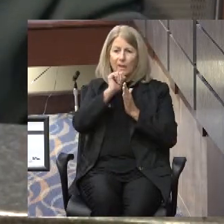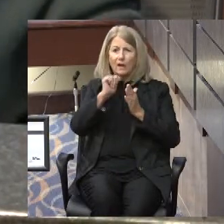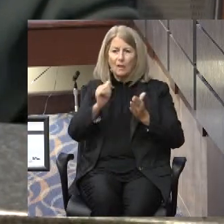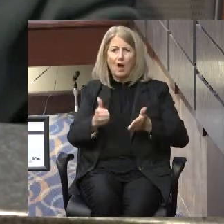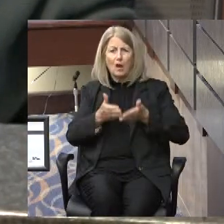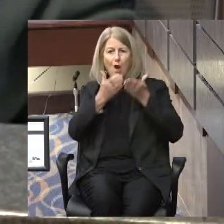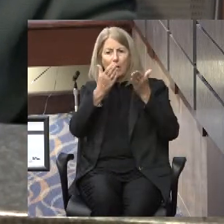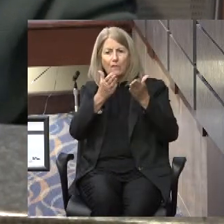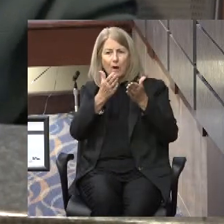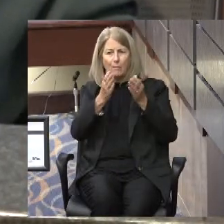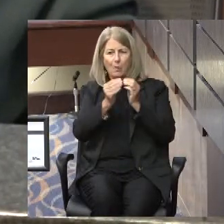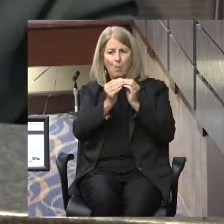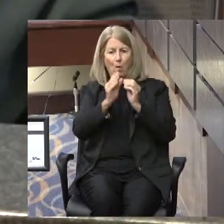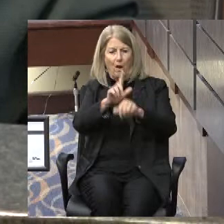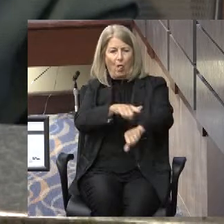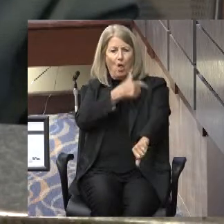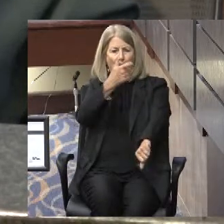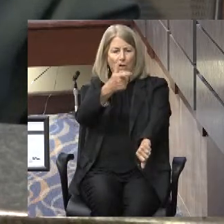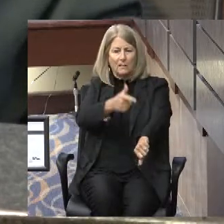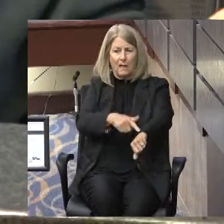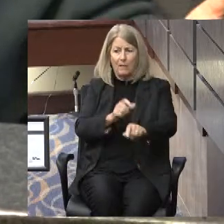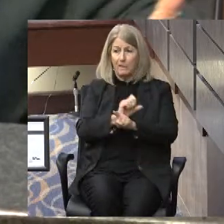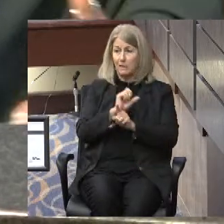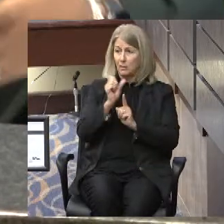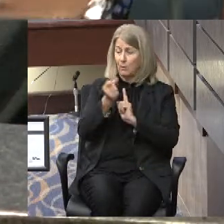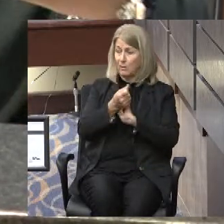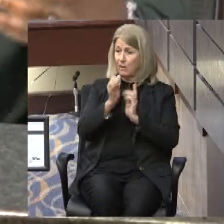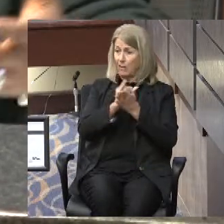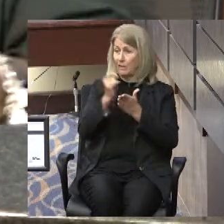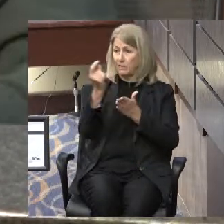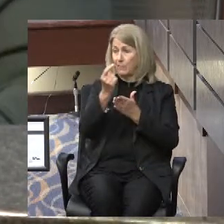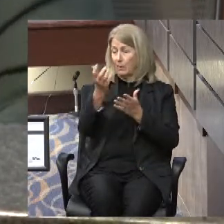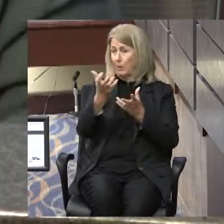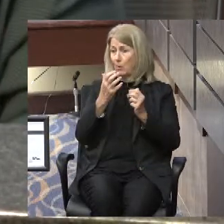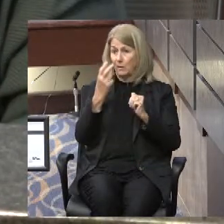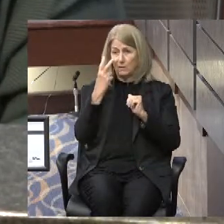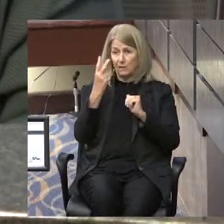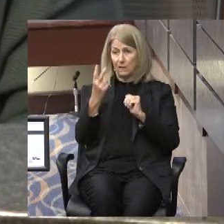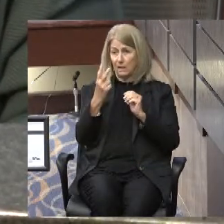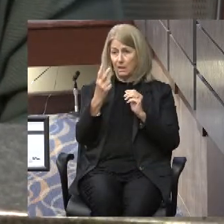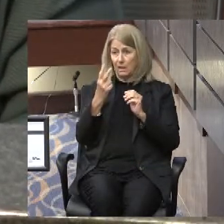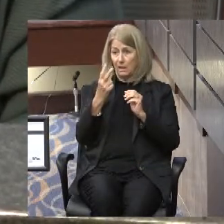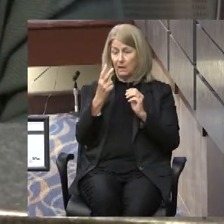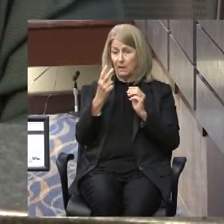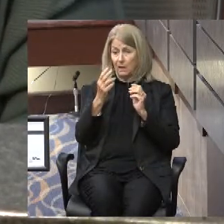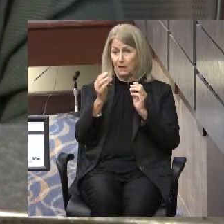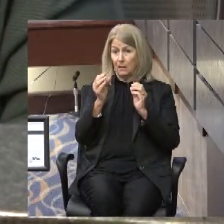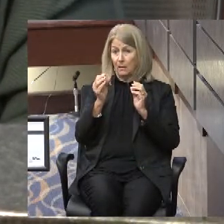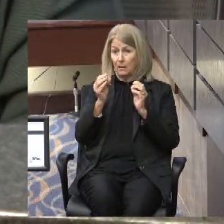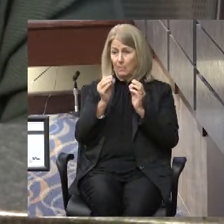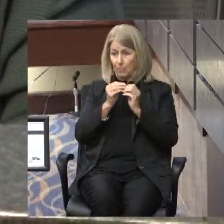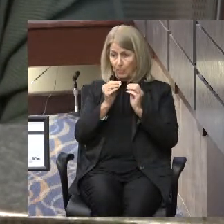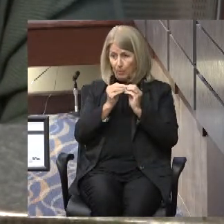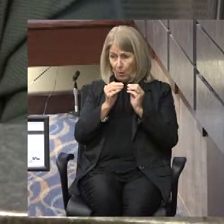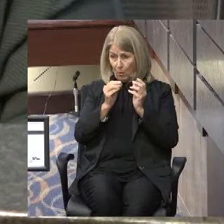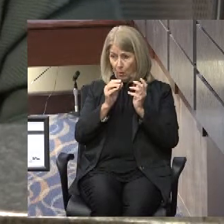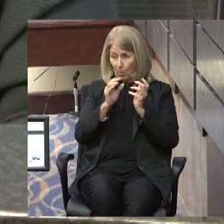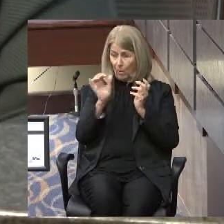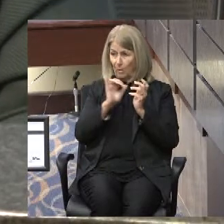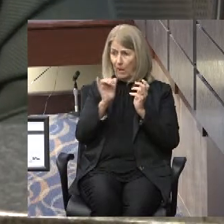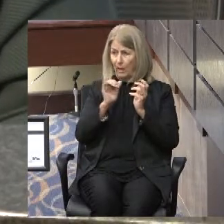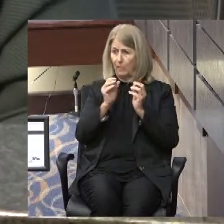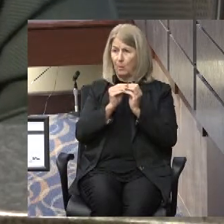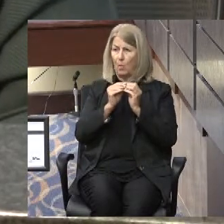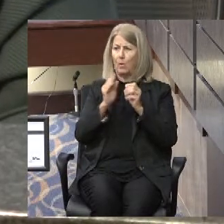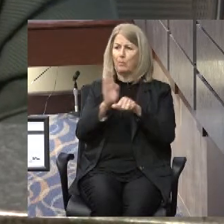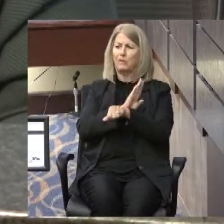more long-term situations if it's something that we want to see more life or more business come into that area. I